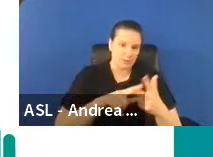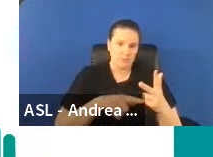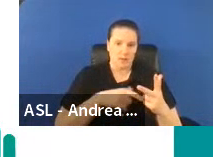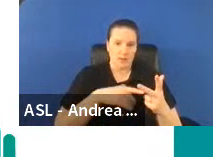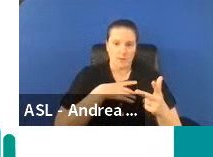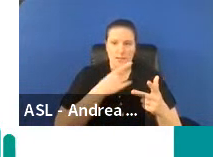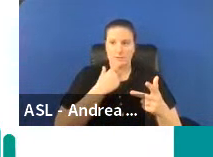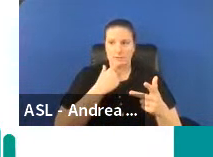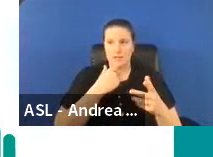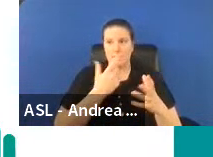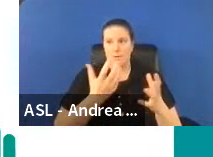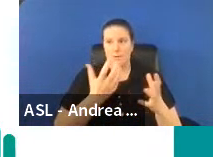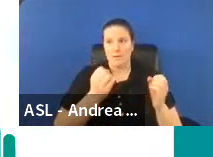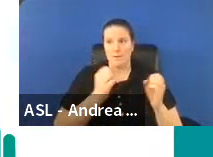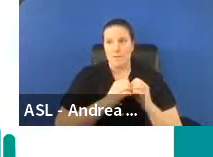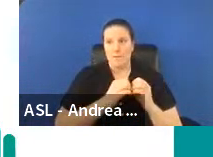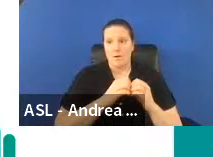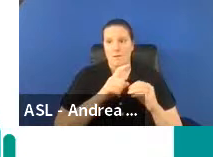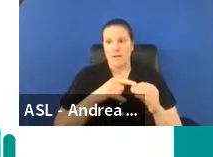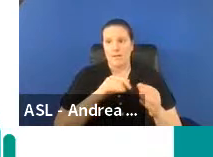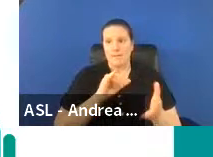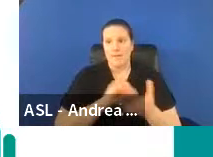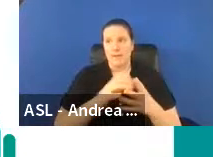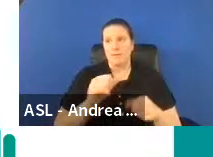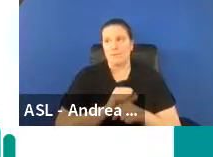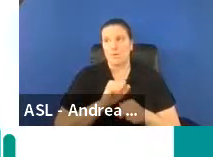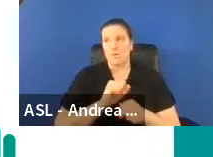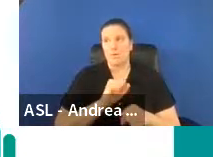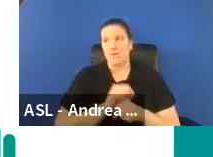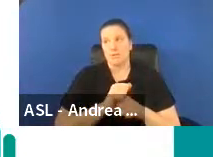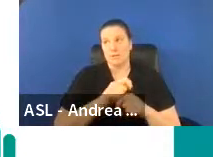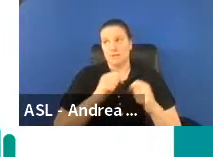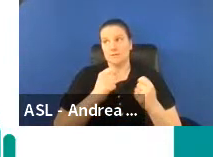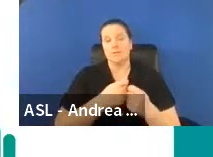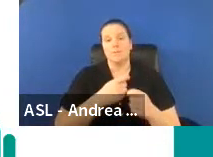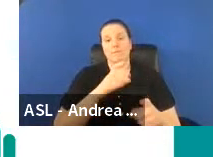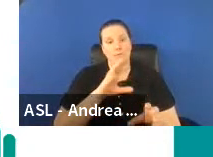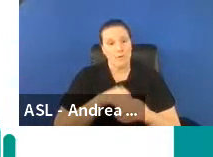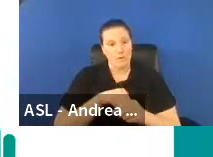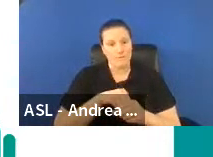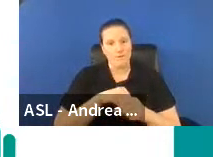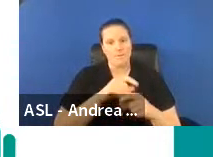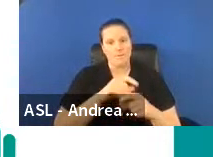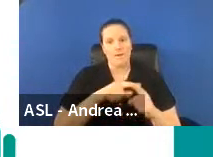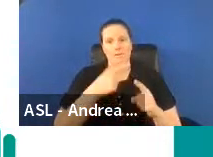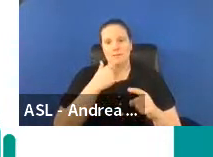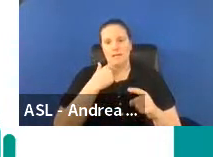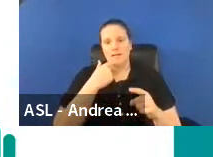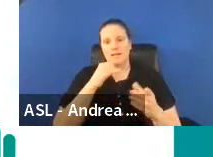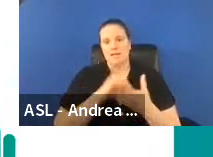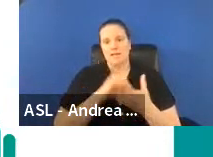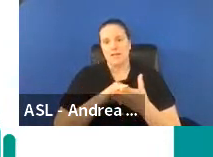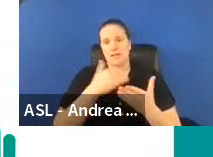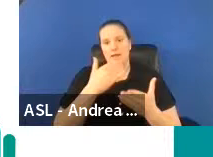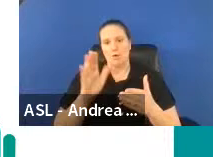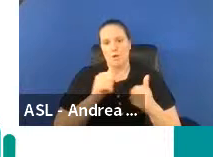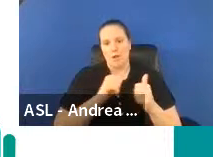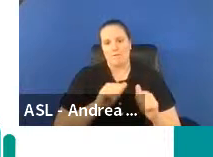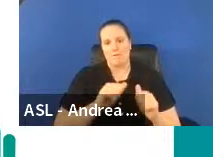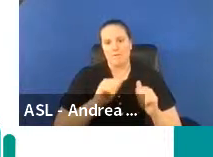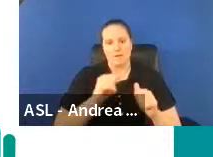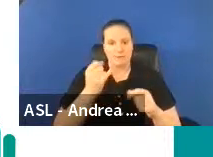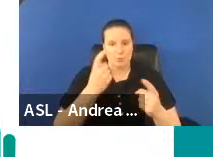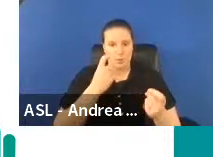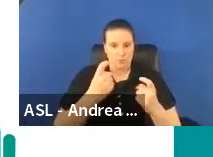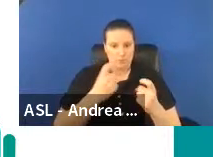to say much more about the amount of work and effort that the team put in, but do want to say thank you for your efforts. If there are